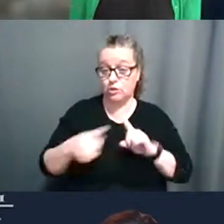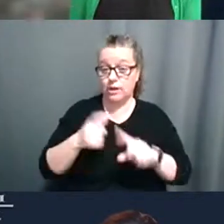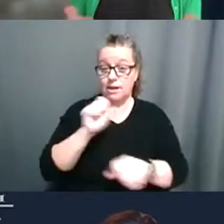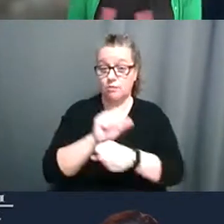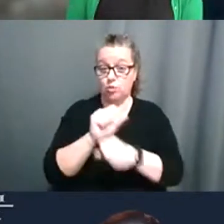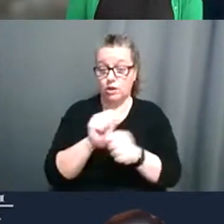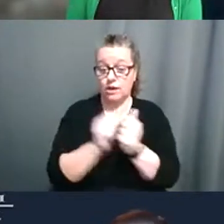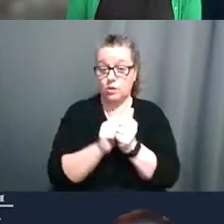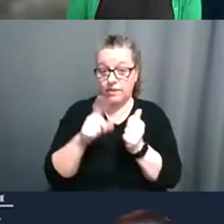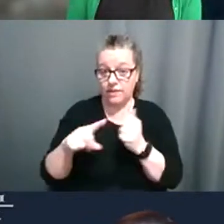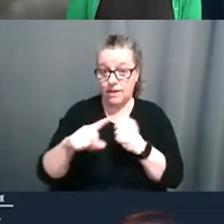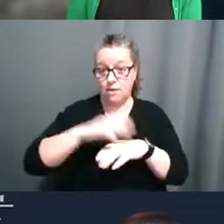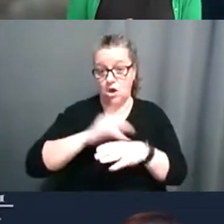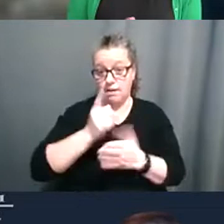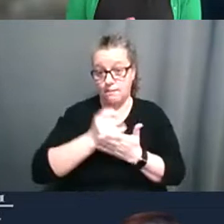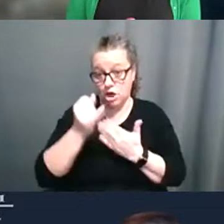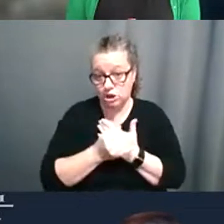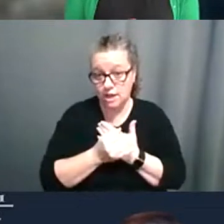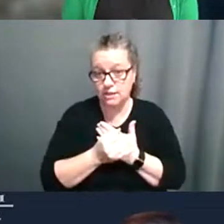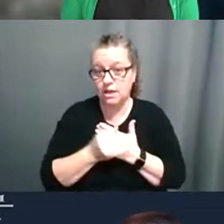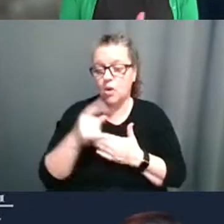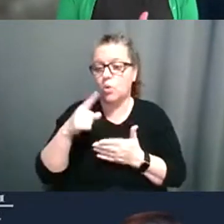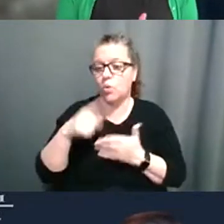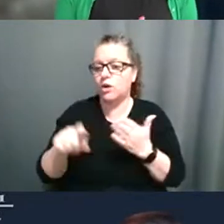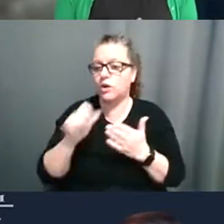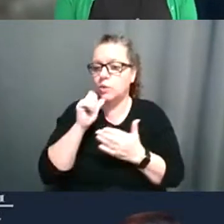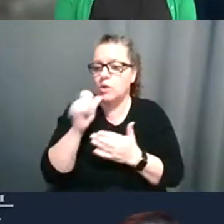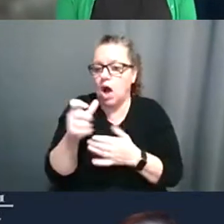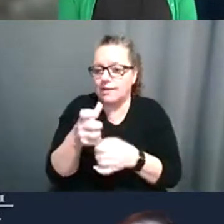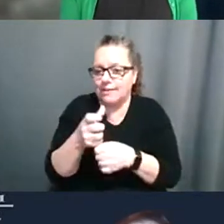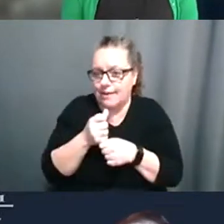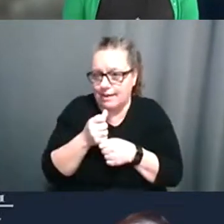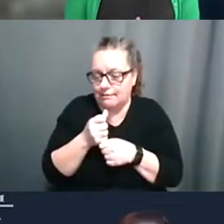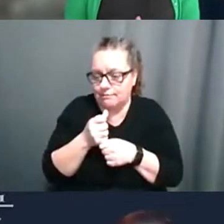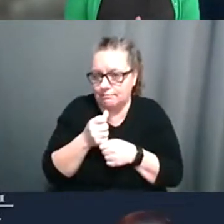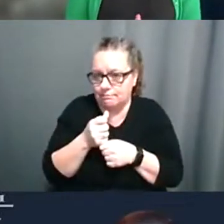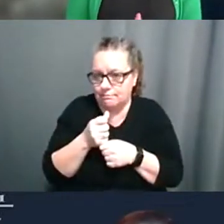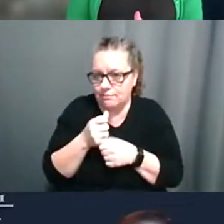on a project is, what are you not getting from me that you expected to see?